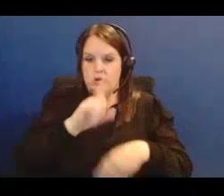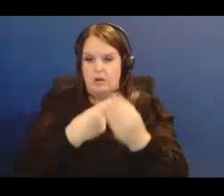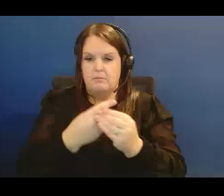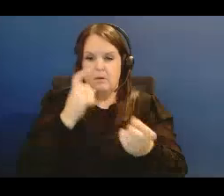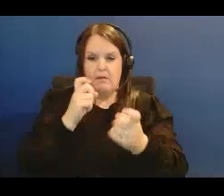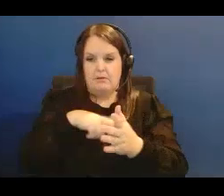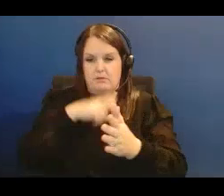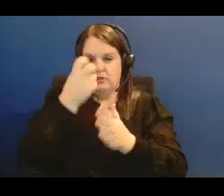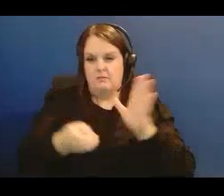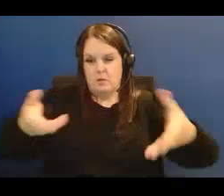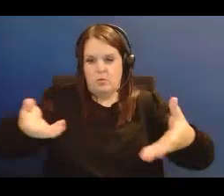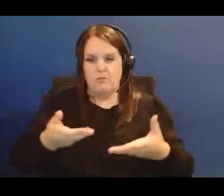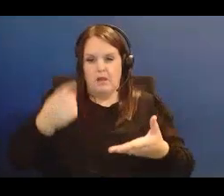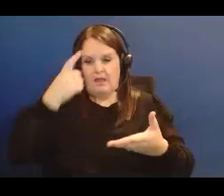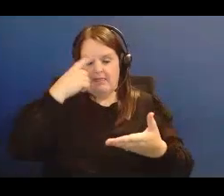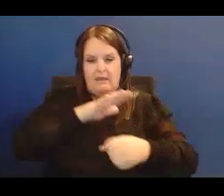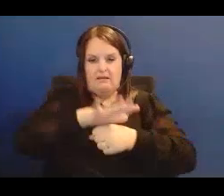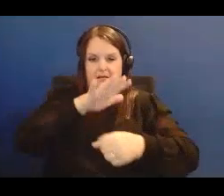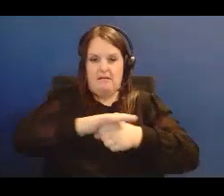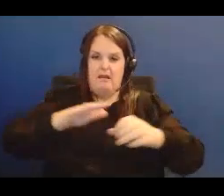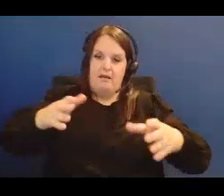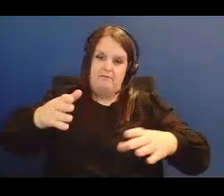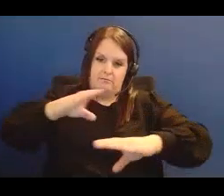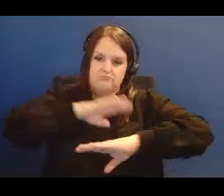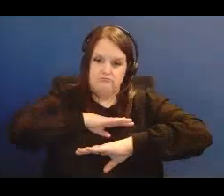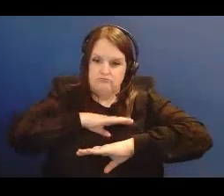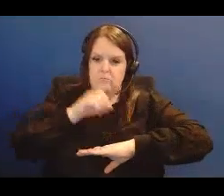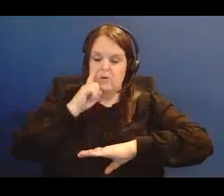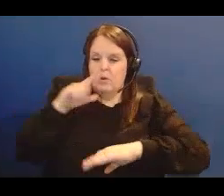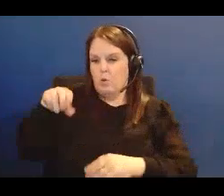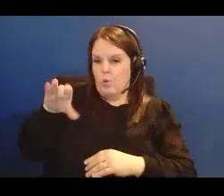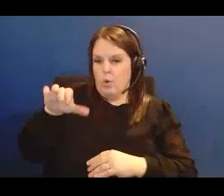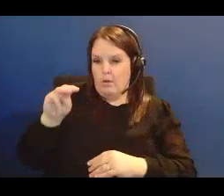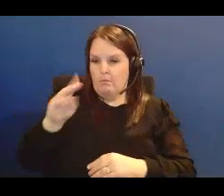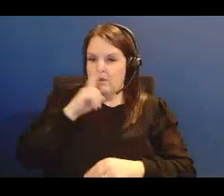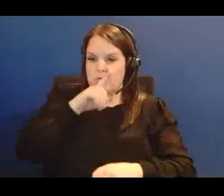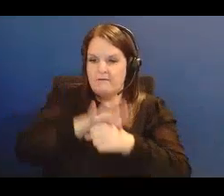into the welcome, but I think we may have quorum at this point. Can we confirm?